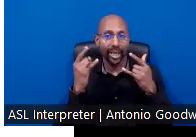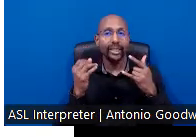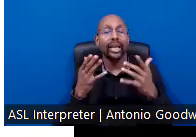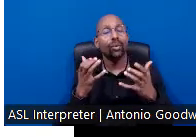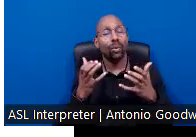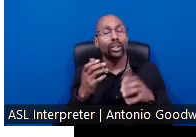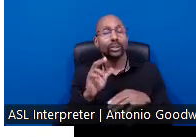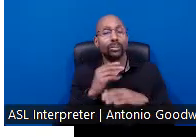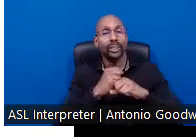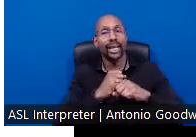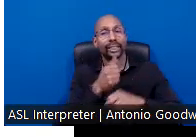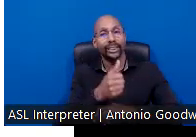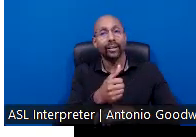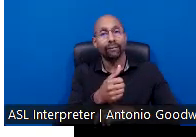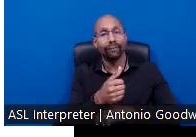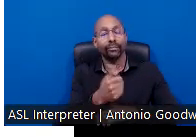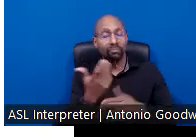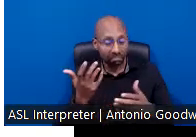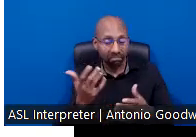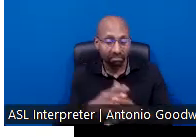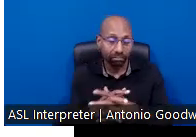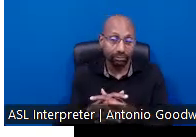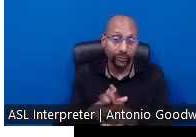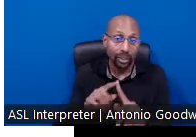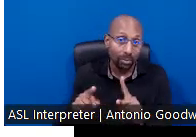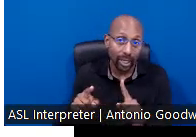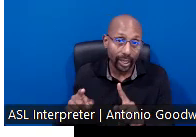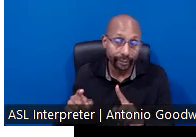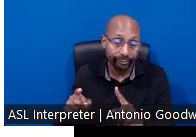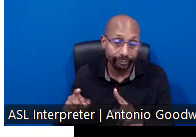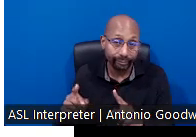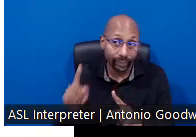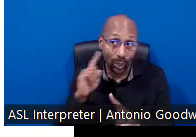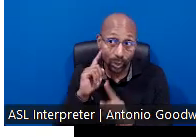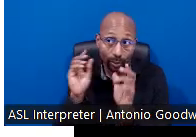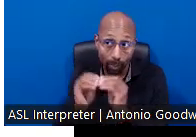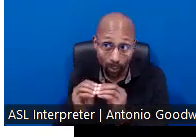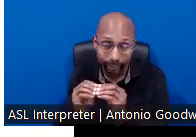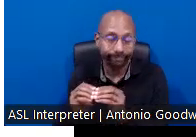employer. But I haven't heard anything regarding that.